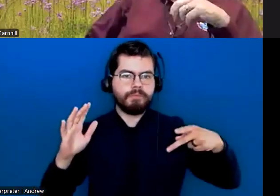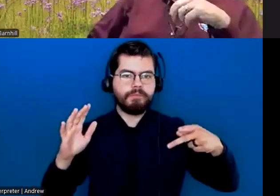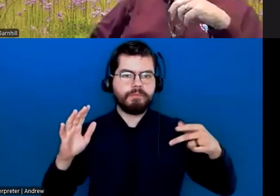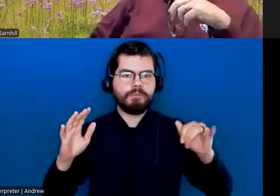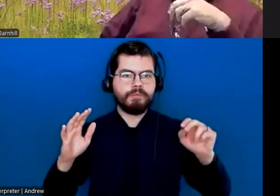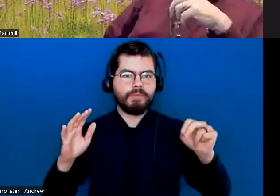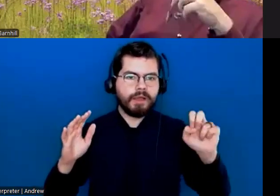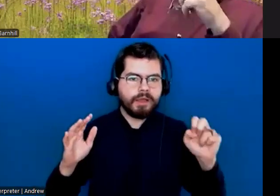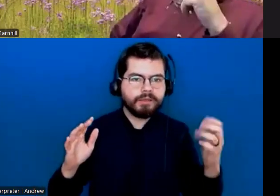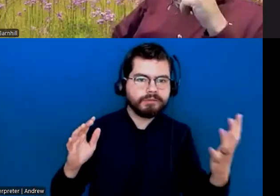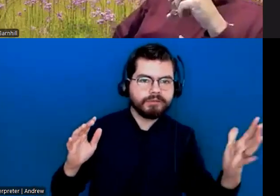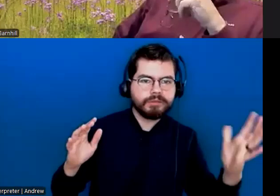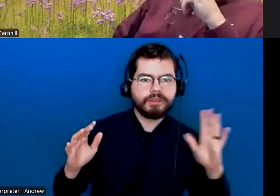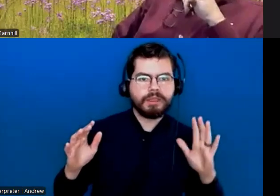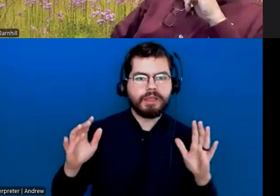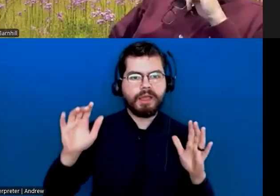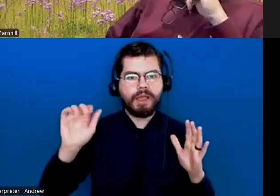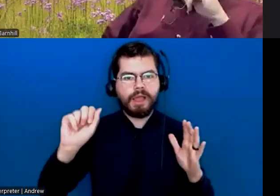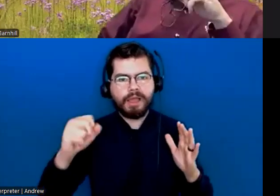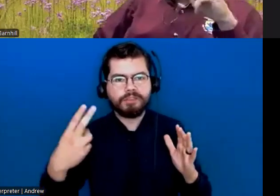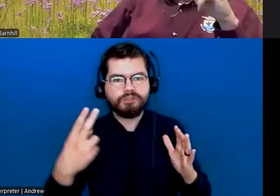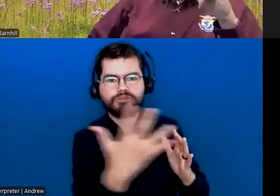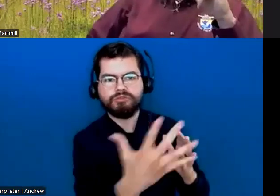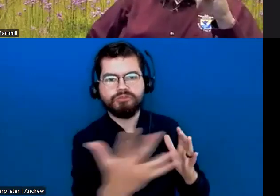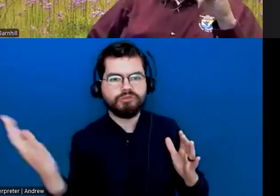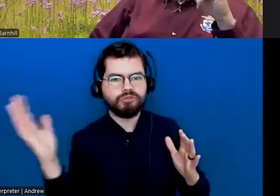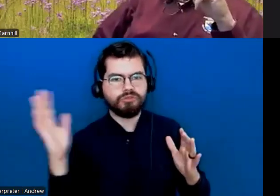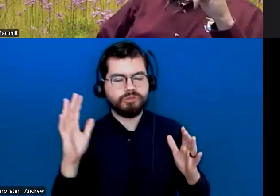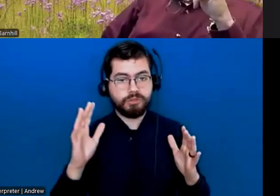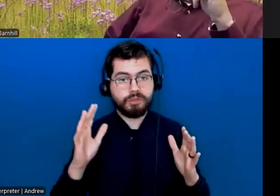And so it's a really interesting